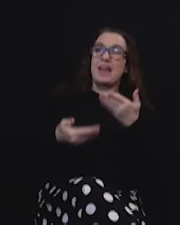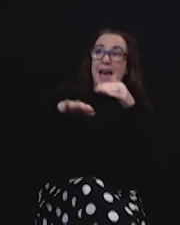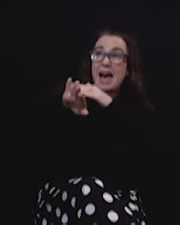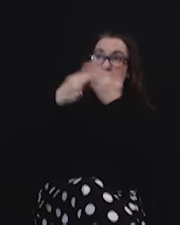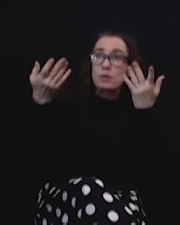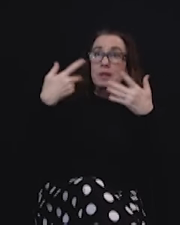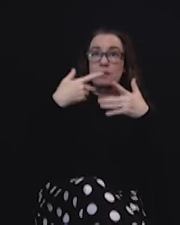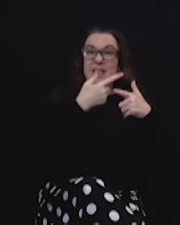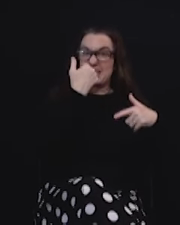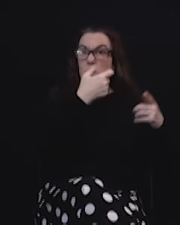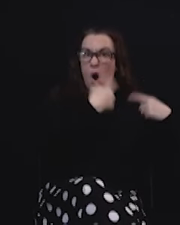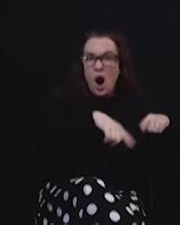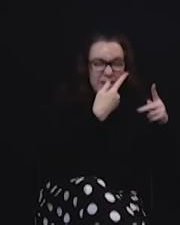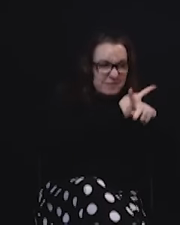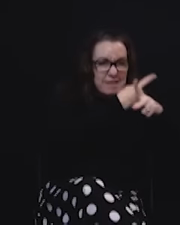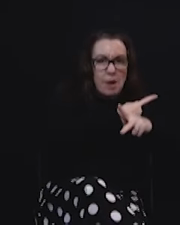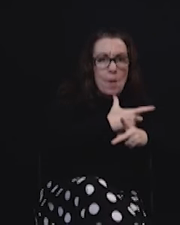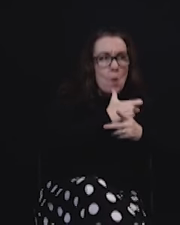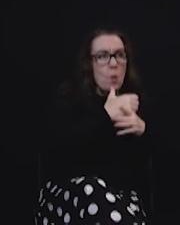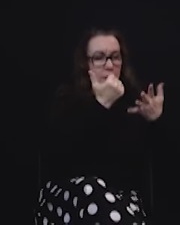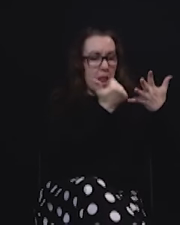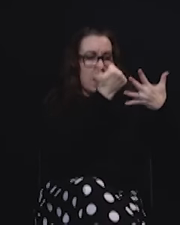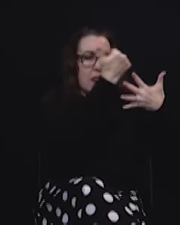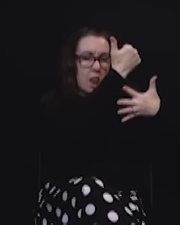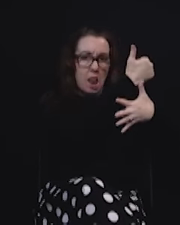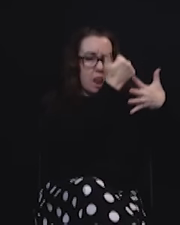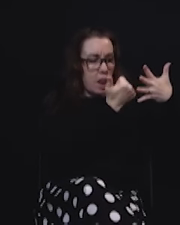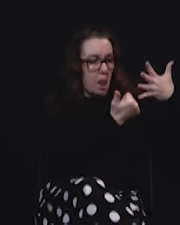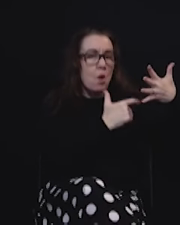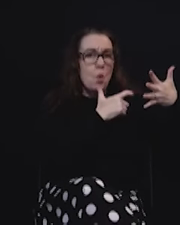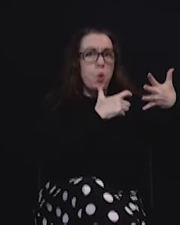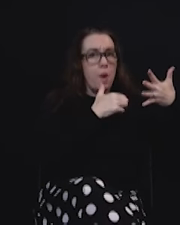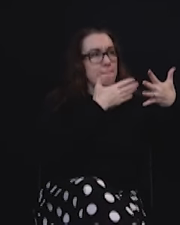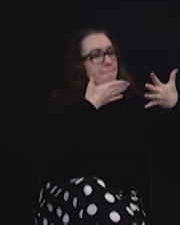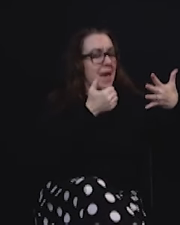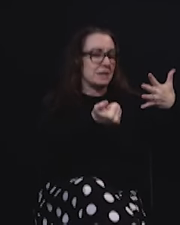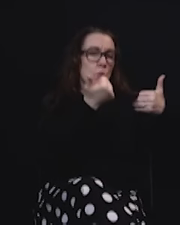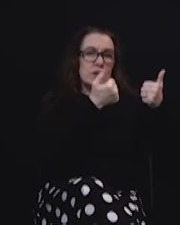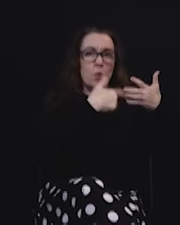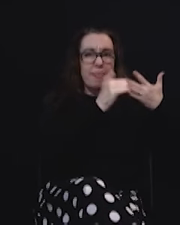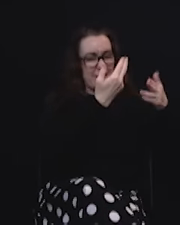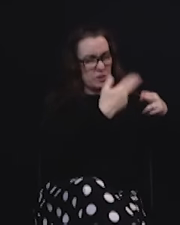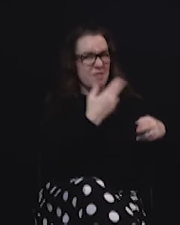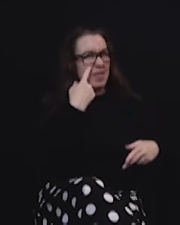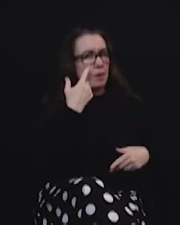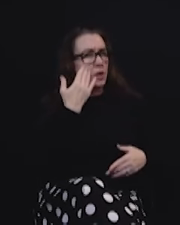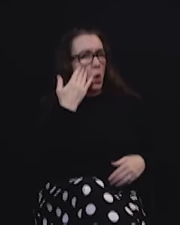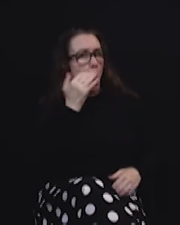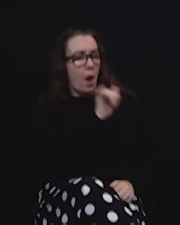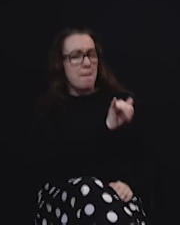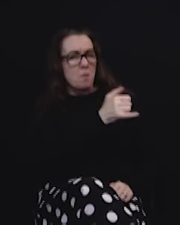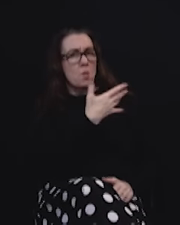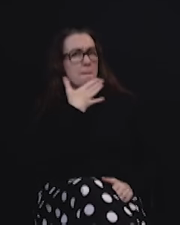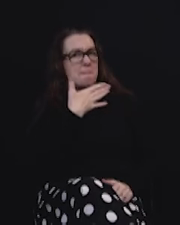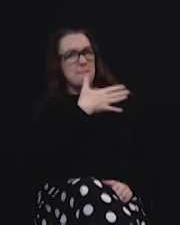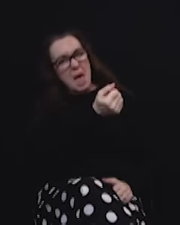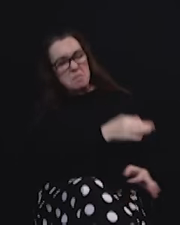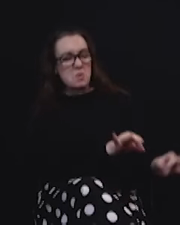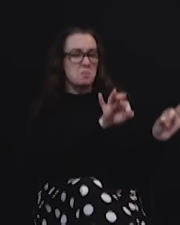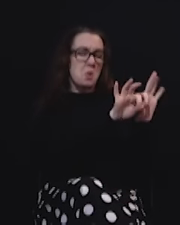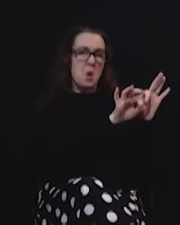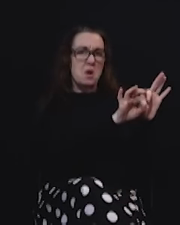settle an argument. They're trying to decide the pecking order in the disciples. They're trying to figure out which, we think we know which one of us is the best, the most